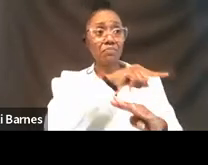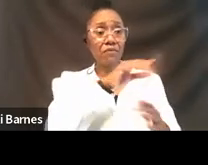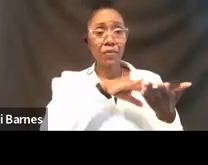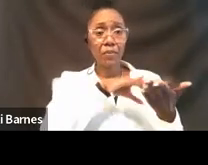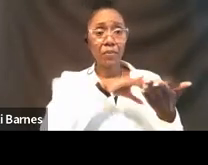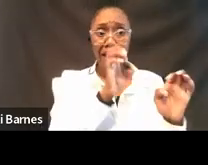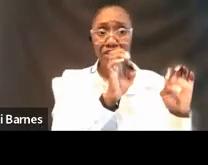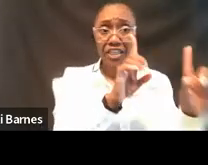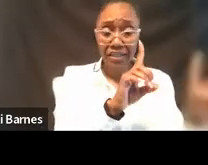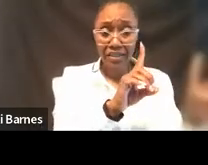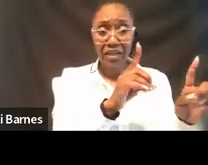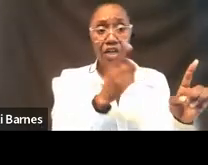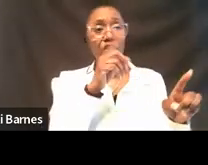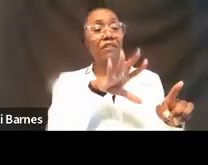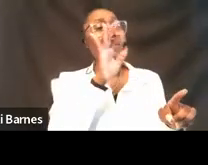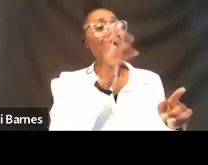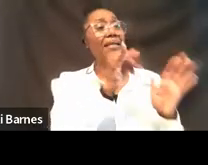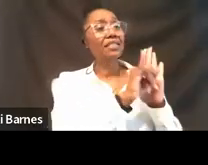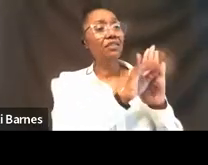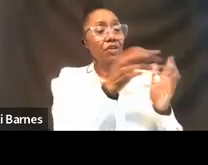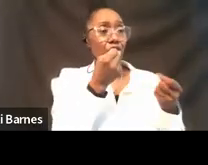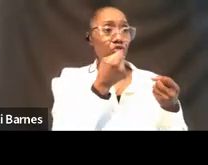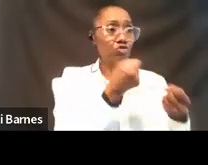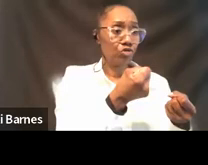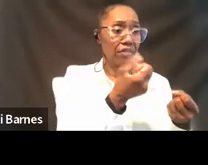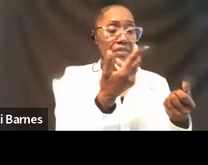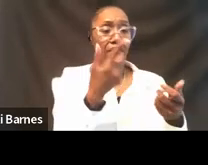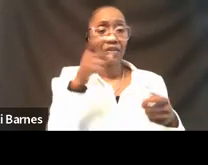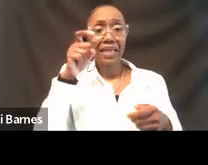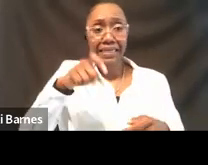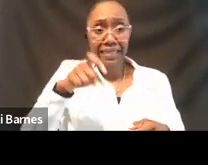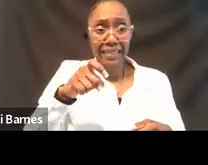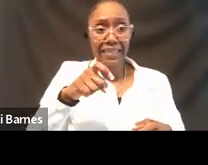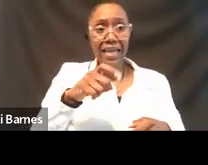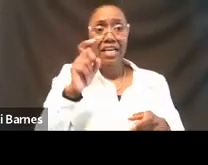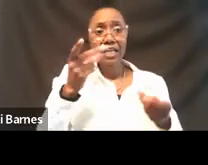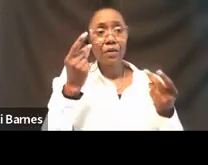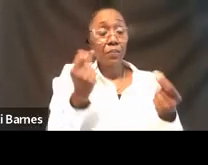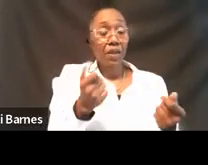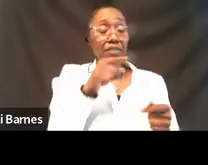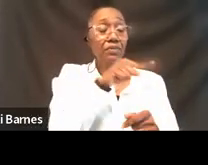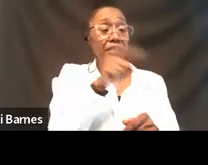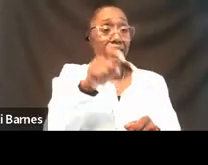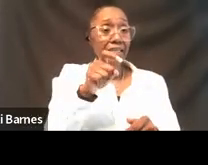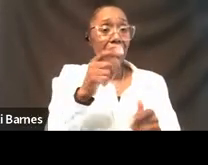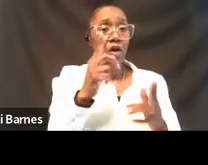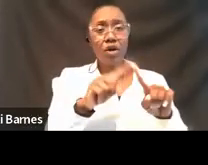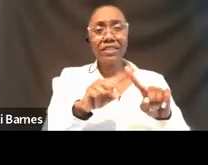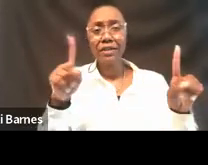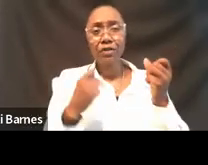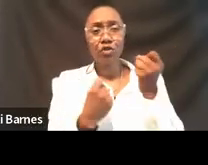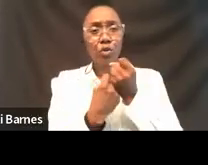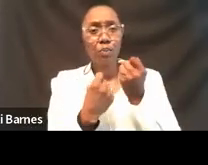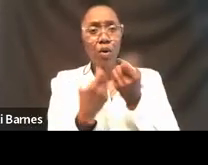the strengths, the areas of need, areas that require immediate assistance, and anything that might require a different support than what is